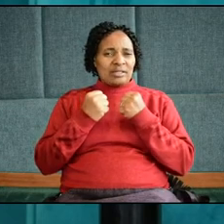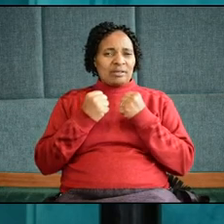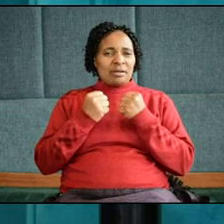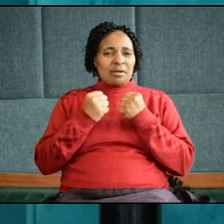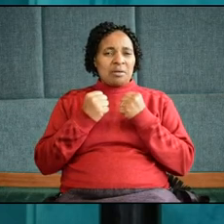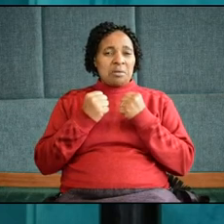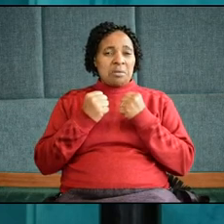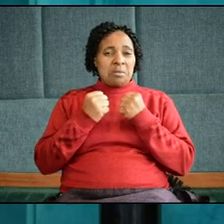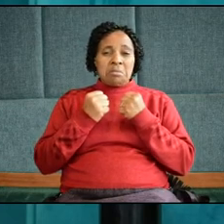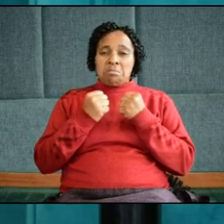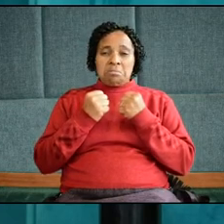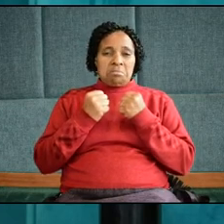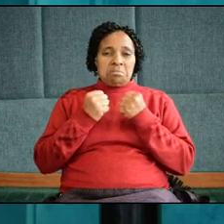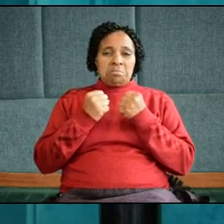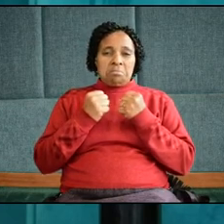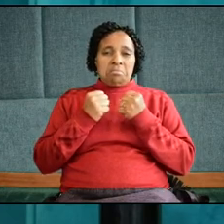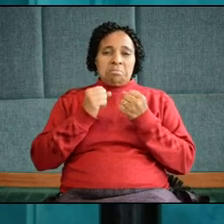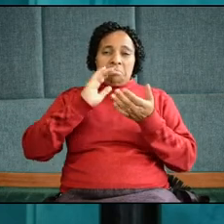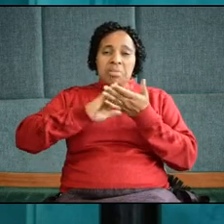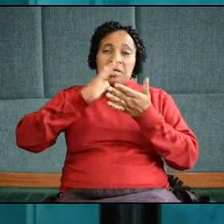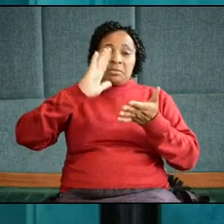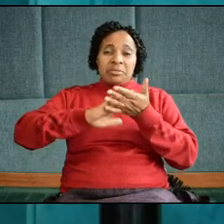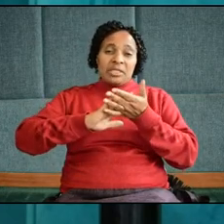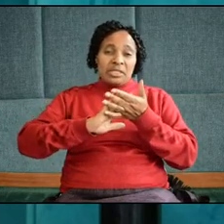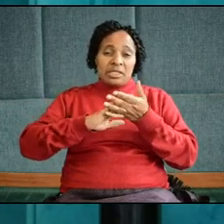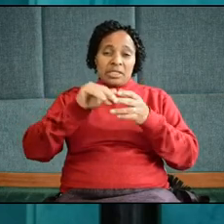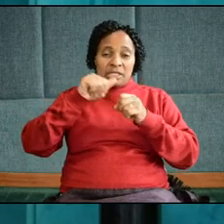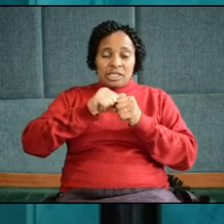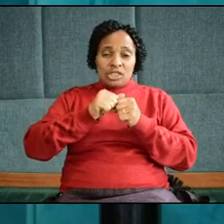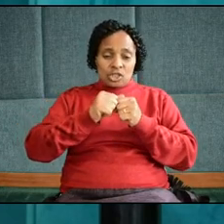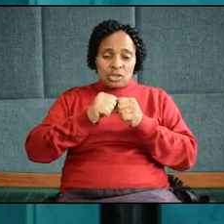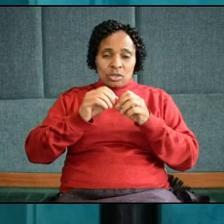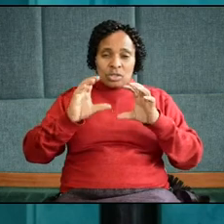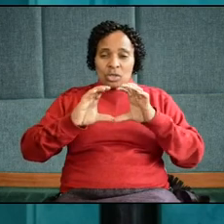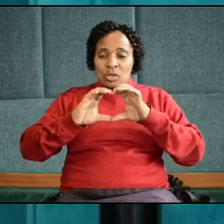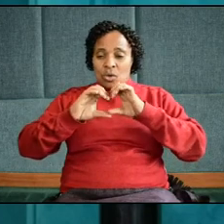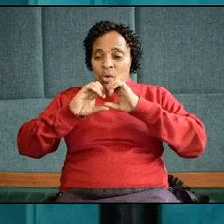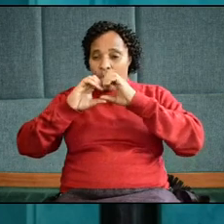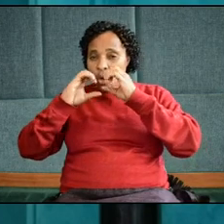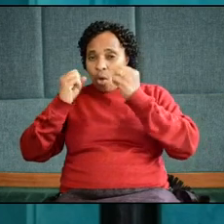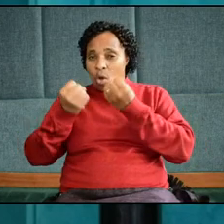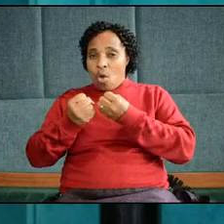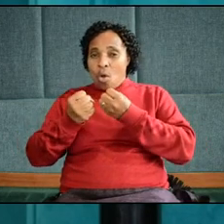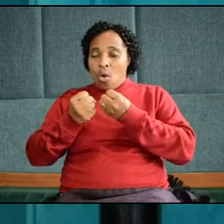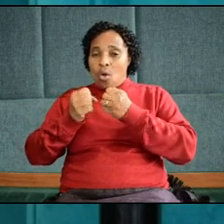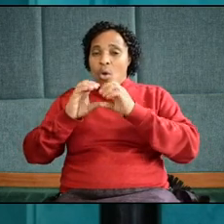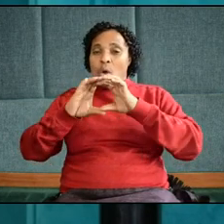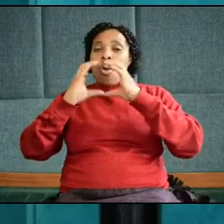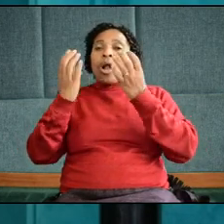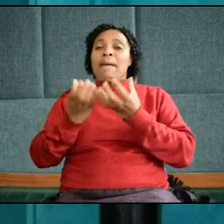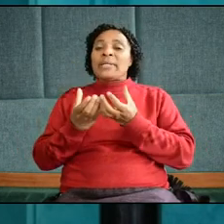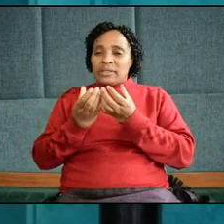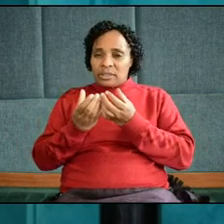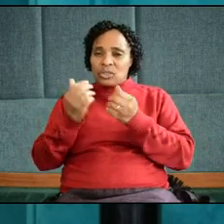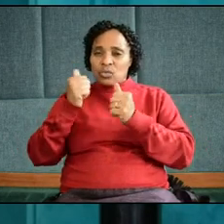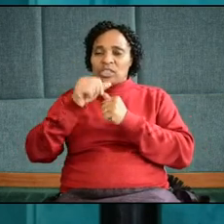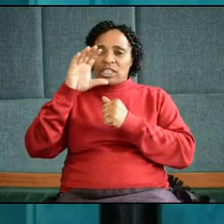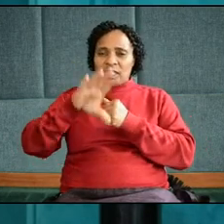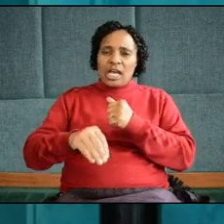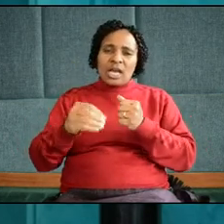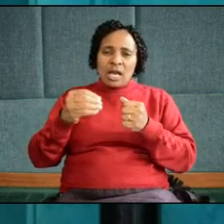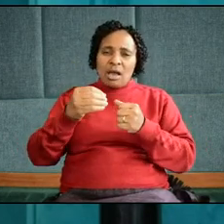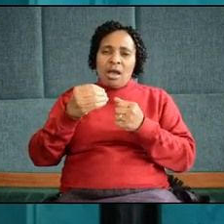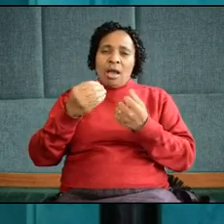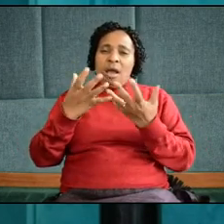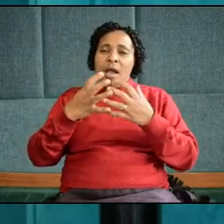I strongly praise those organizations that normally take in animals that have been cruelly treated